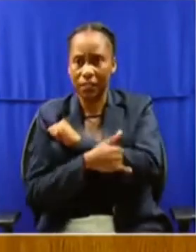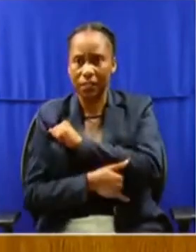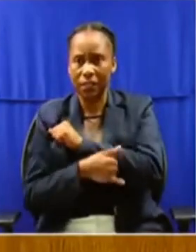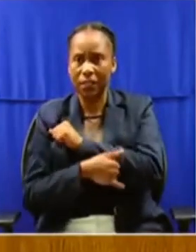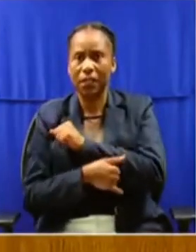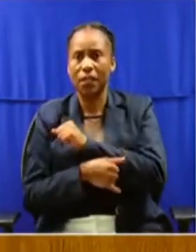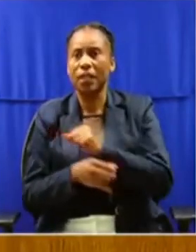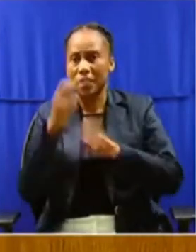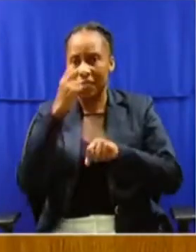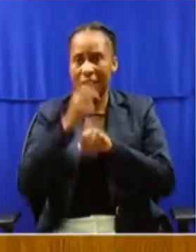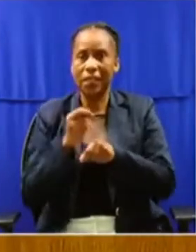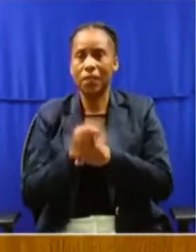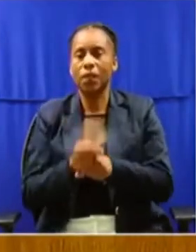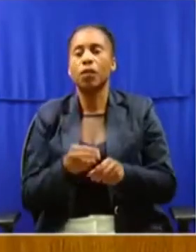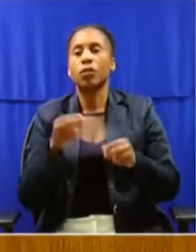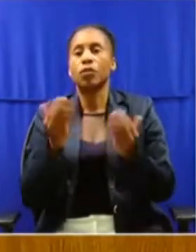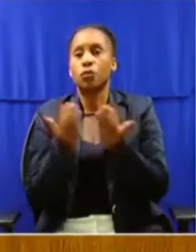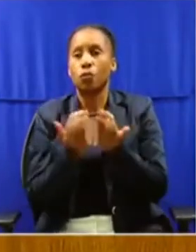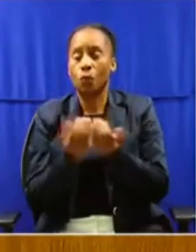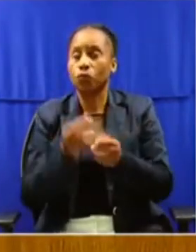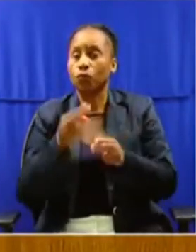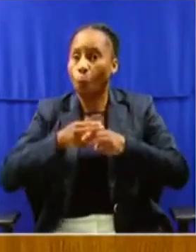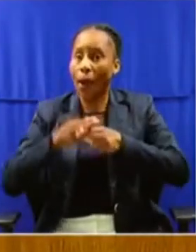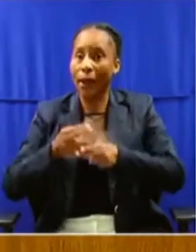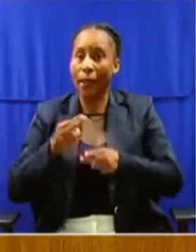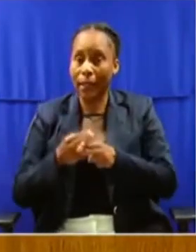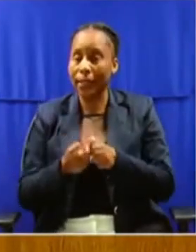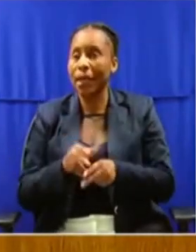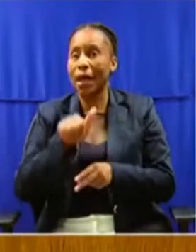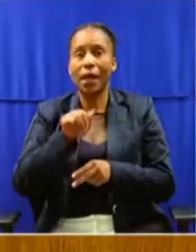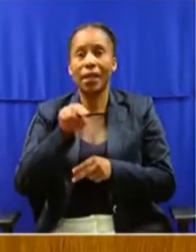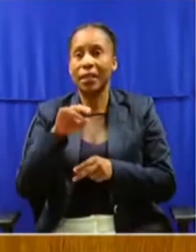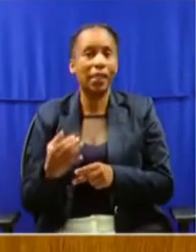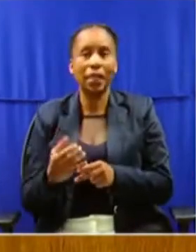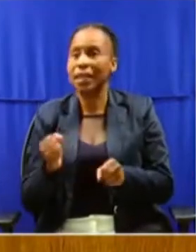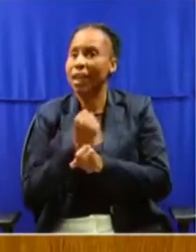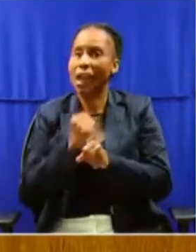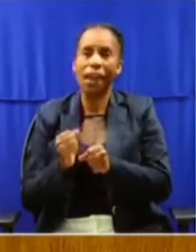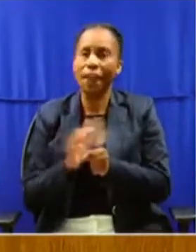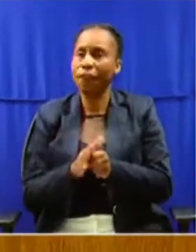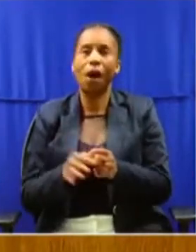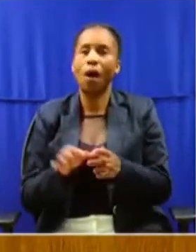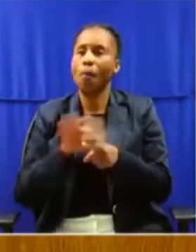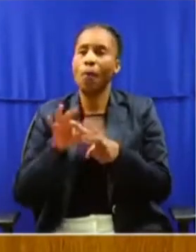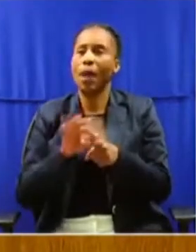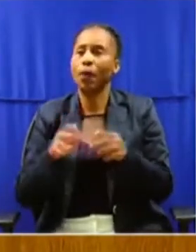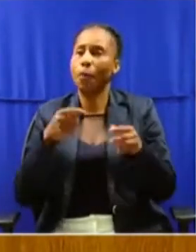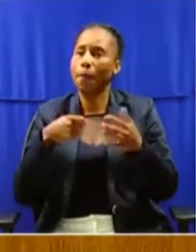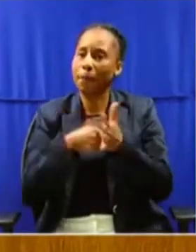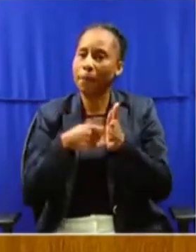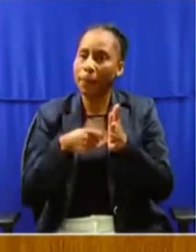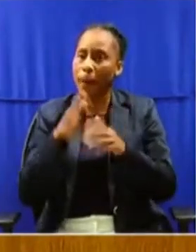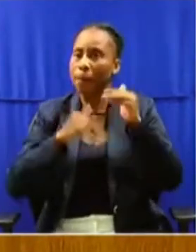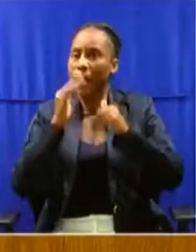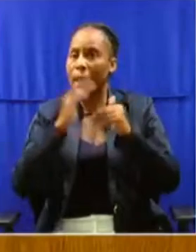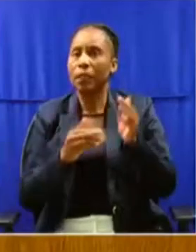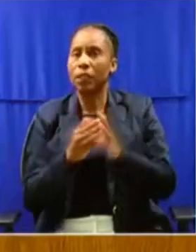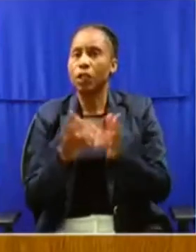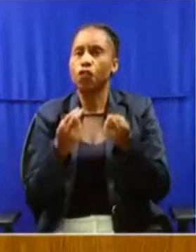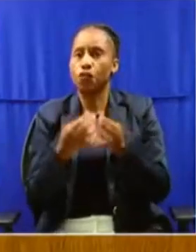no intention in their budget of ever building you toilets. This is the situation we're in. We have a